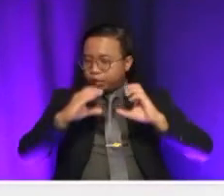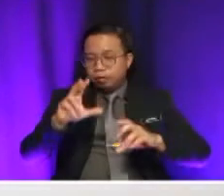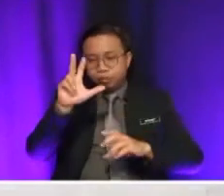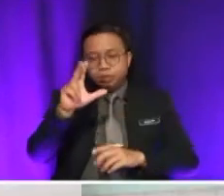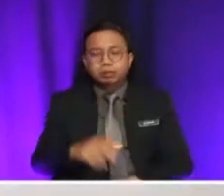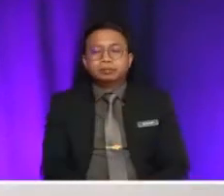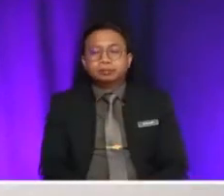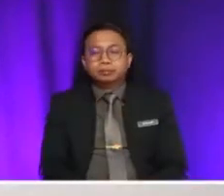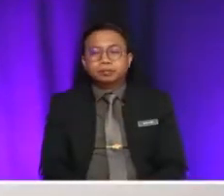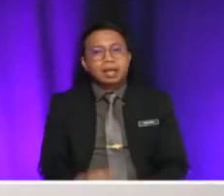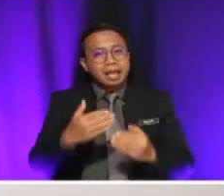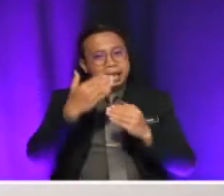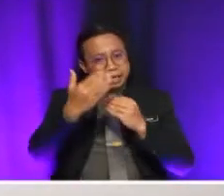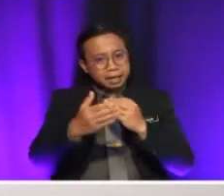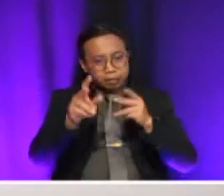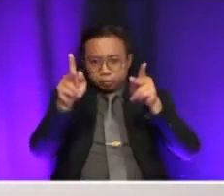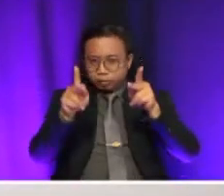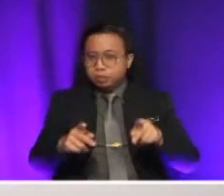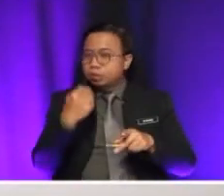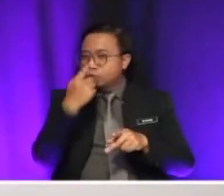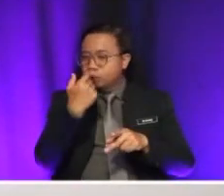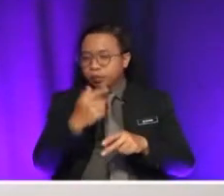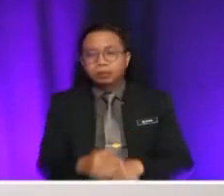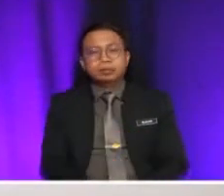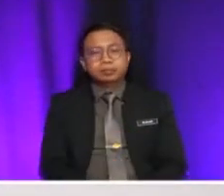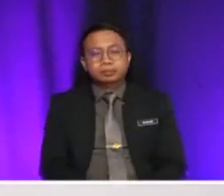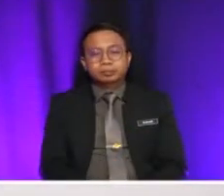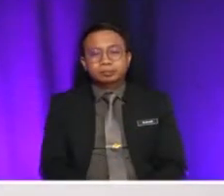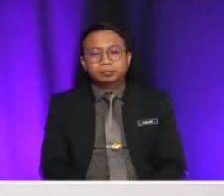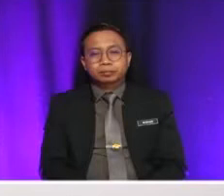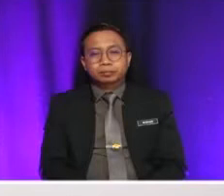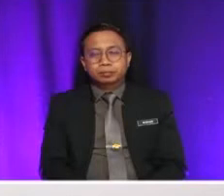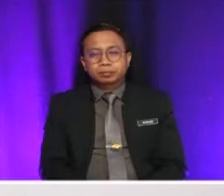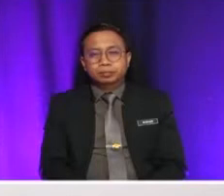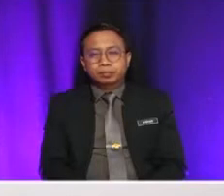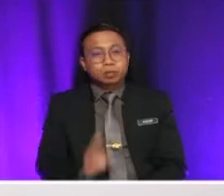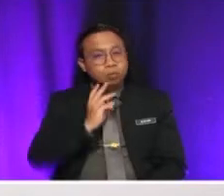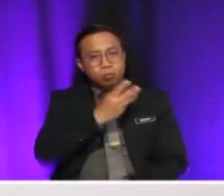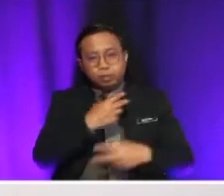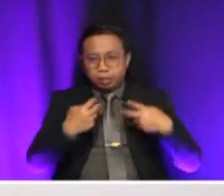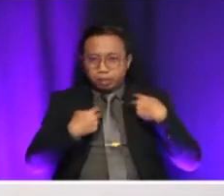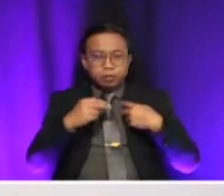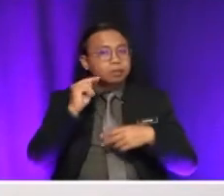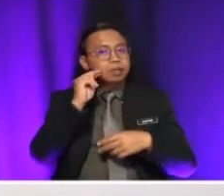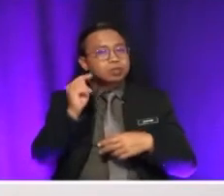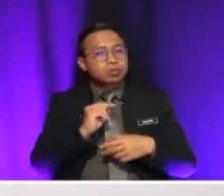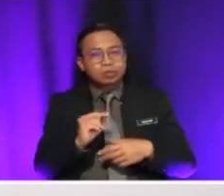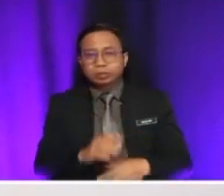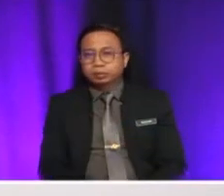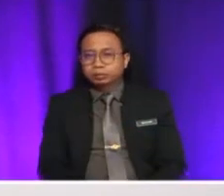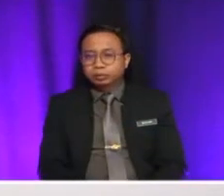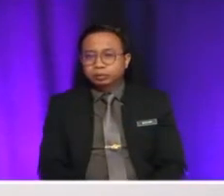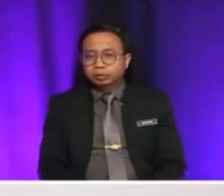Okay, what about the next person? Next person, Mr. Mohana, let's pick another one. We have Nazura.